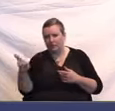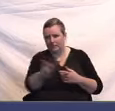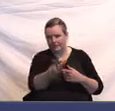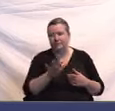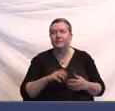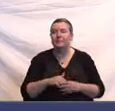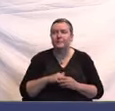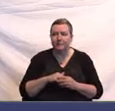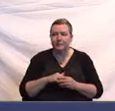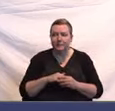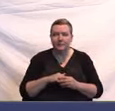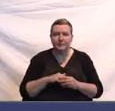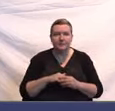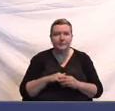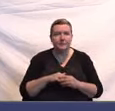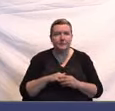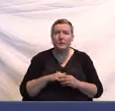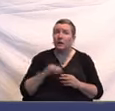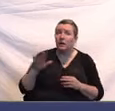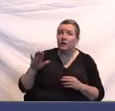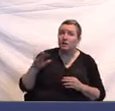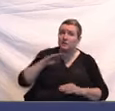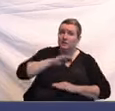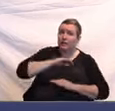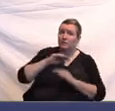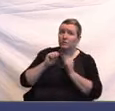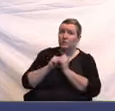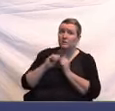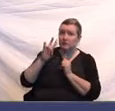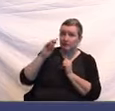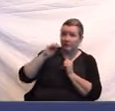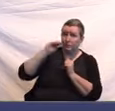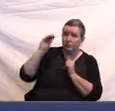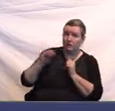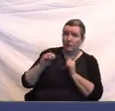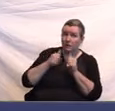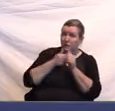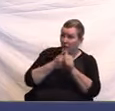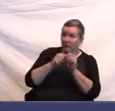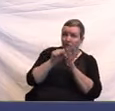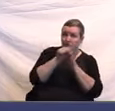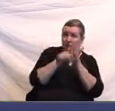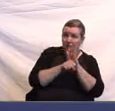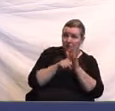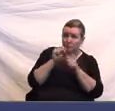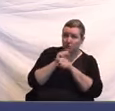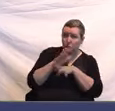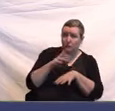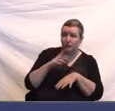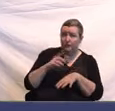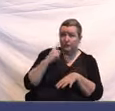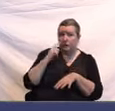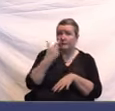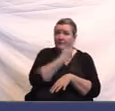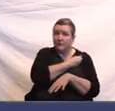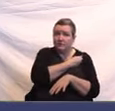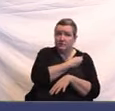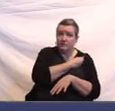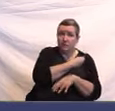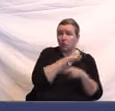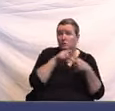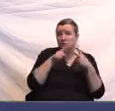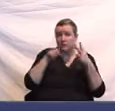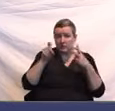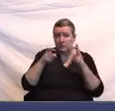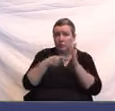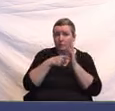First off, are you satisfied with the 70% compliance from state workers for the vaxxer test requirements? The effectiveness of vaccines